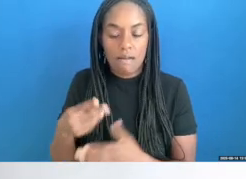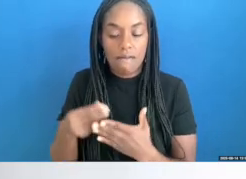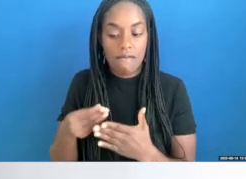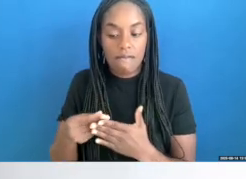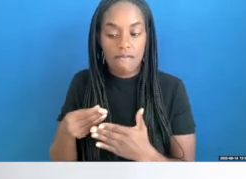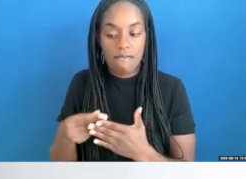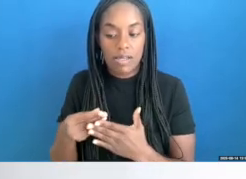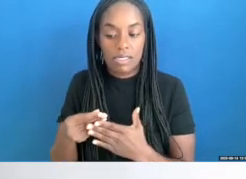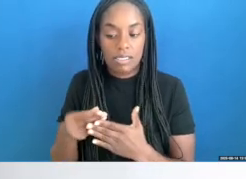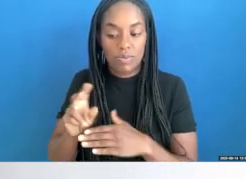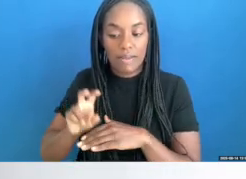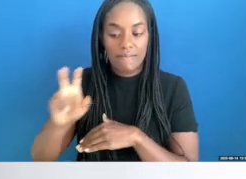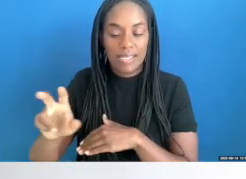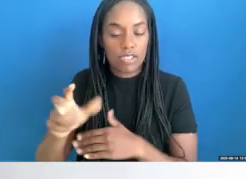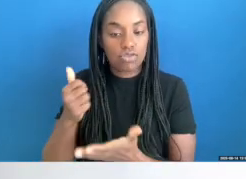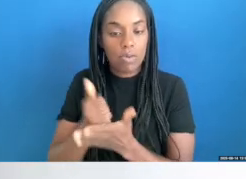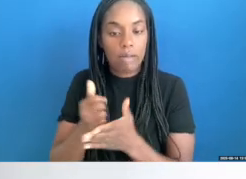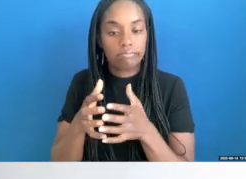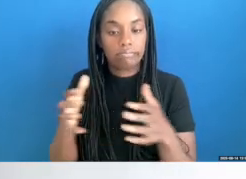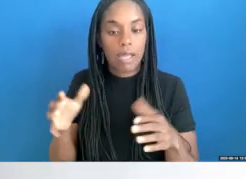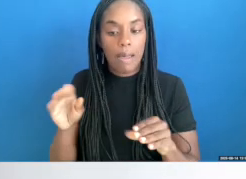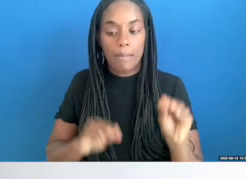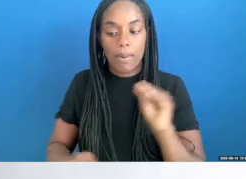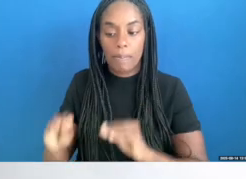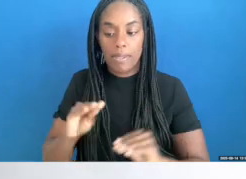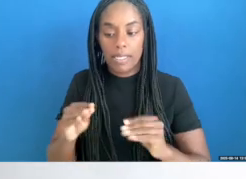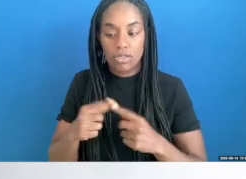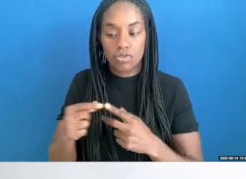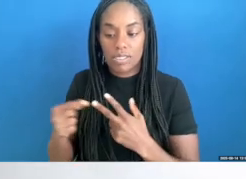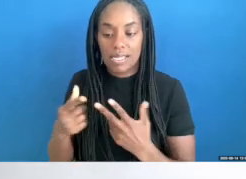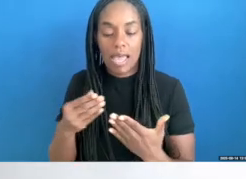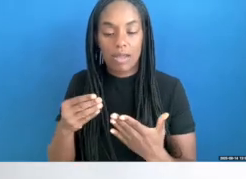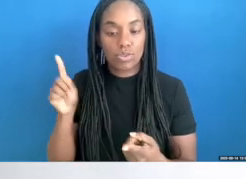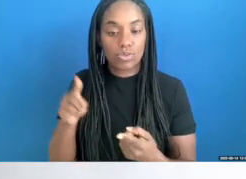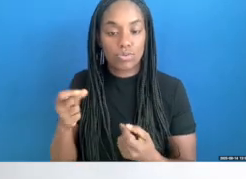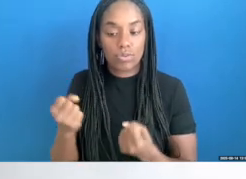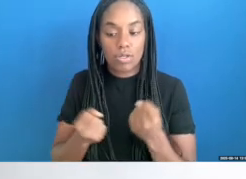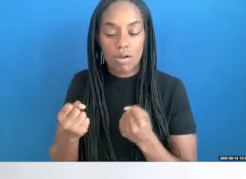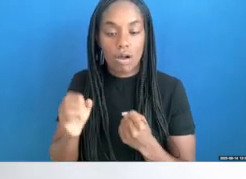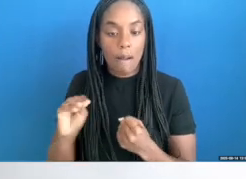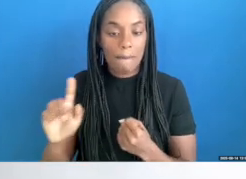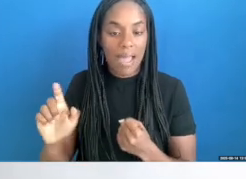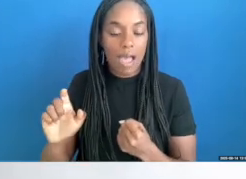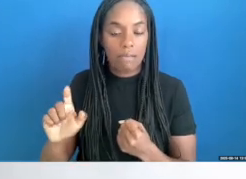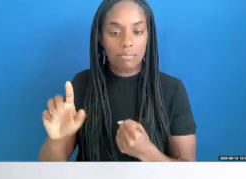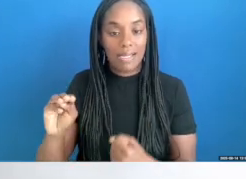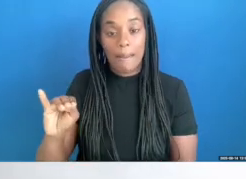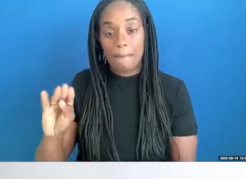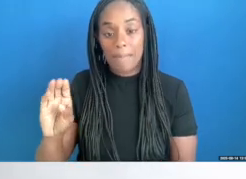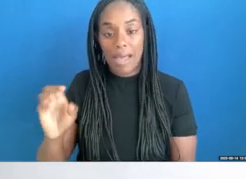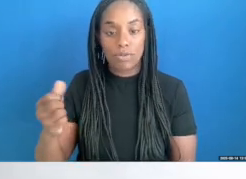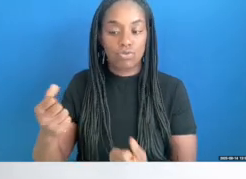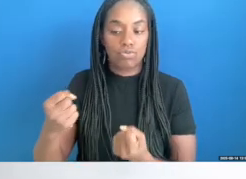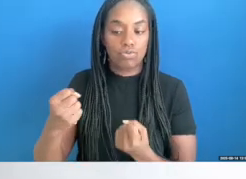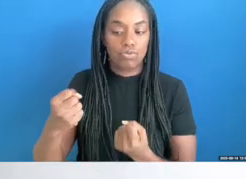expand mobility choices and reduce vehicles miles traveled in response to community